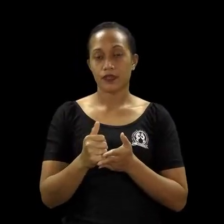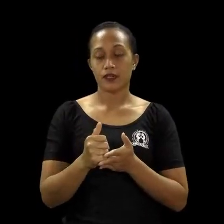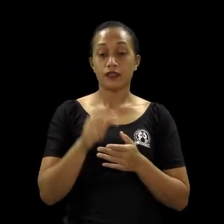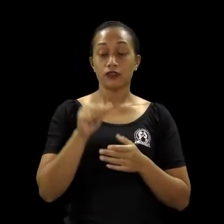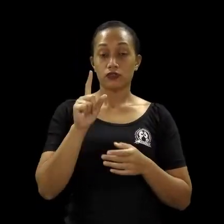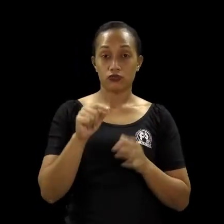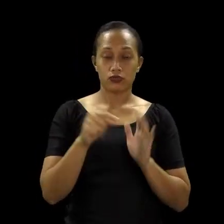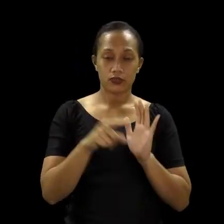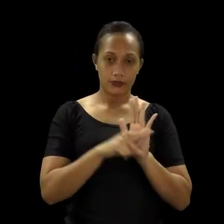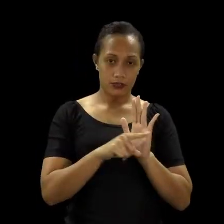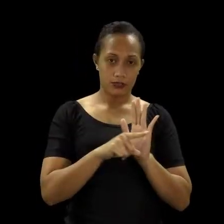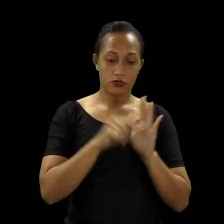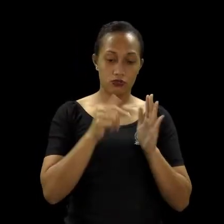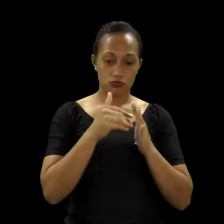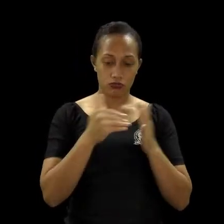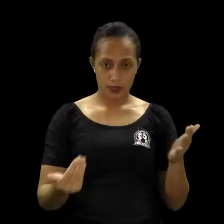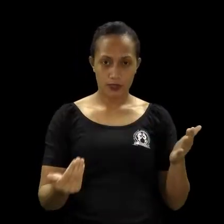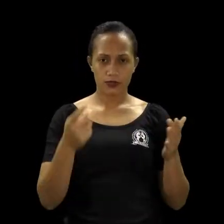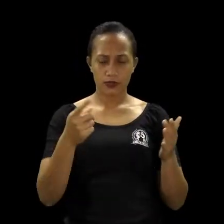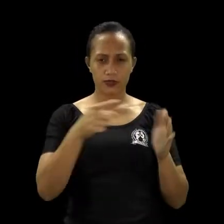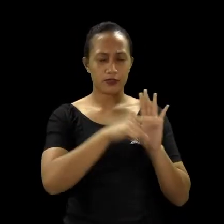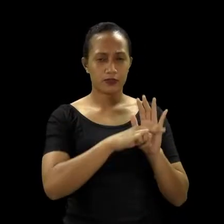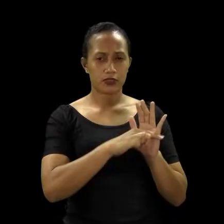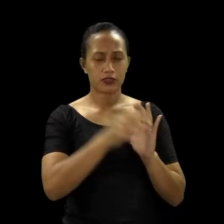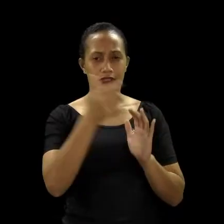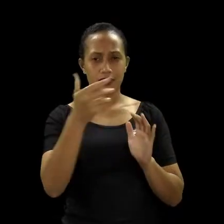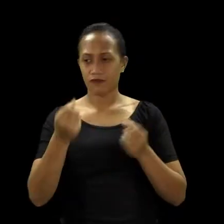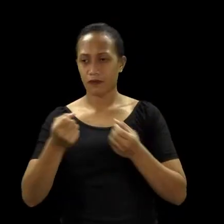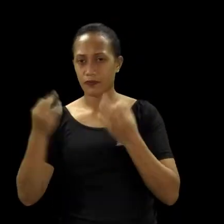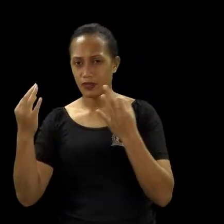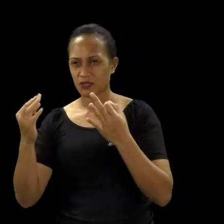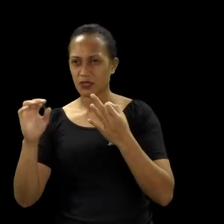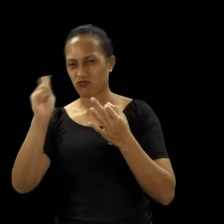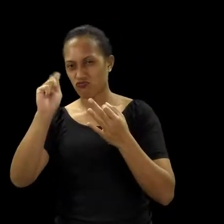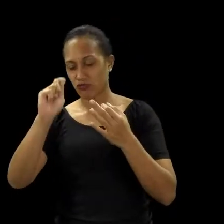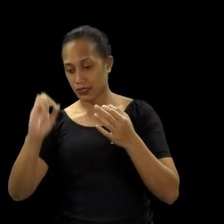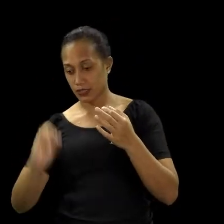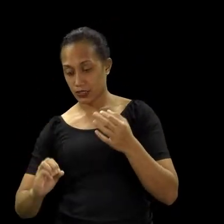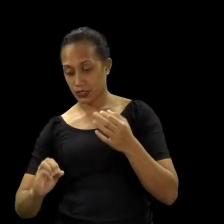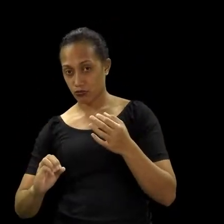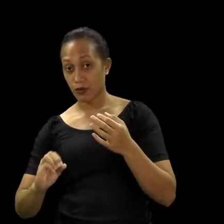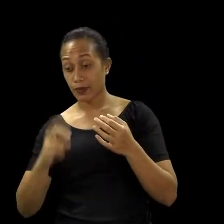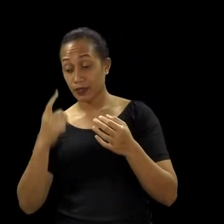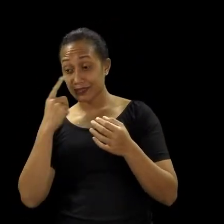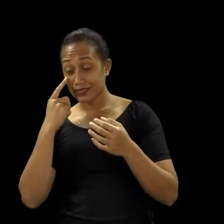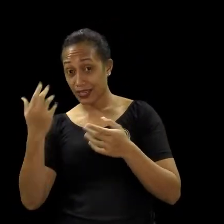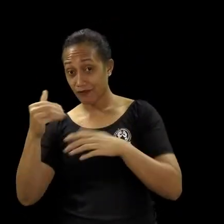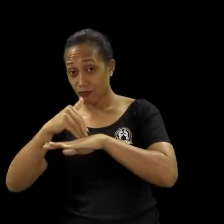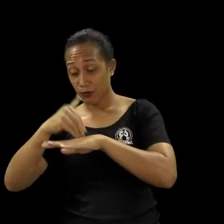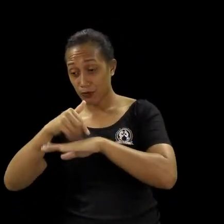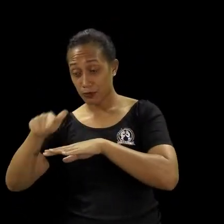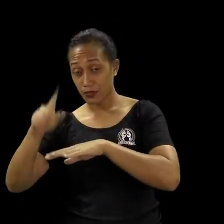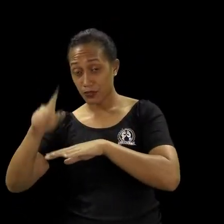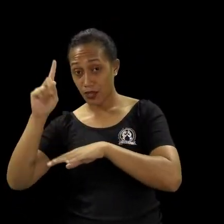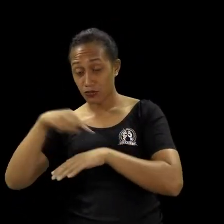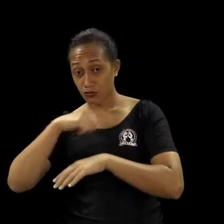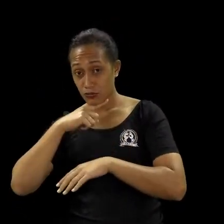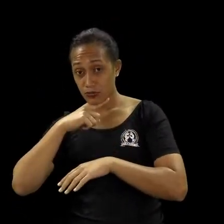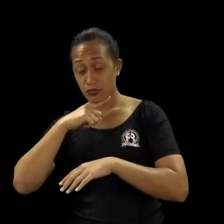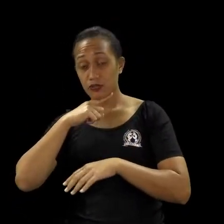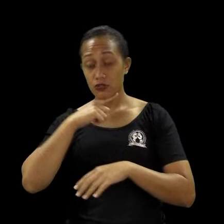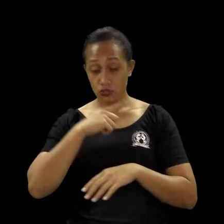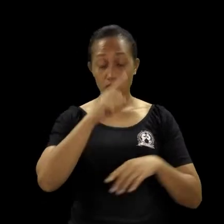do our subtraction. So right now we're subtracting 9 from nothing. We could write a 0 right over here, but we still face an issue in the hundredths place. We're